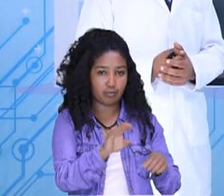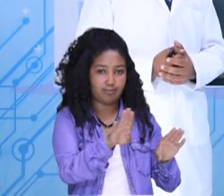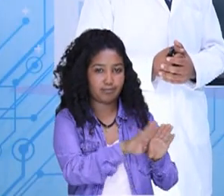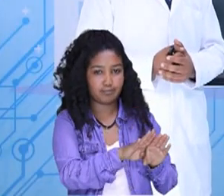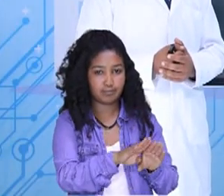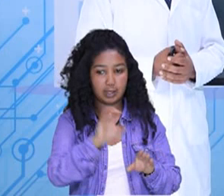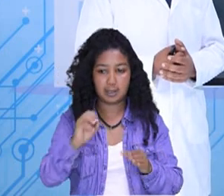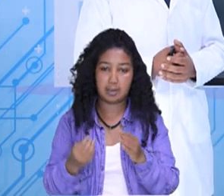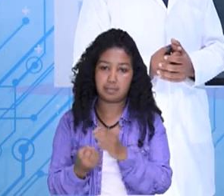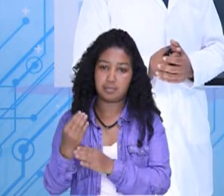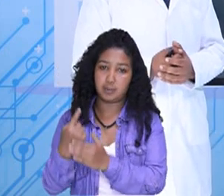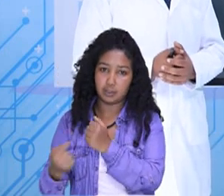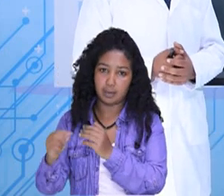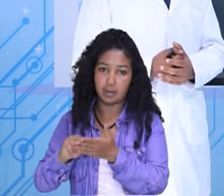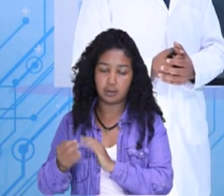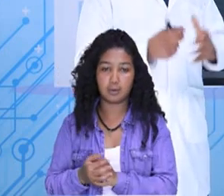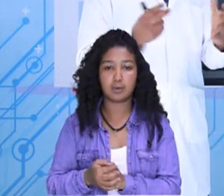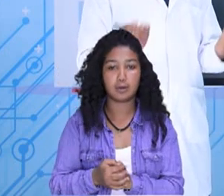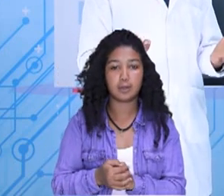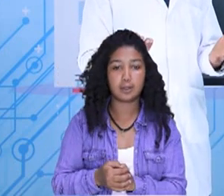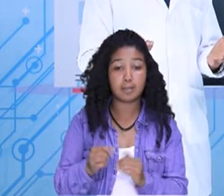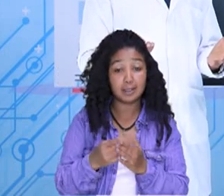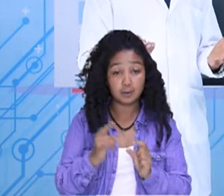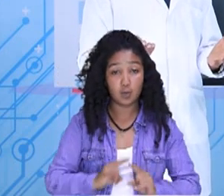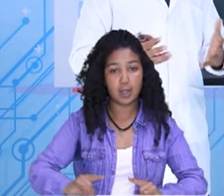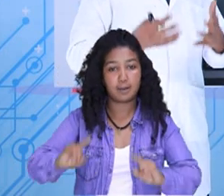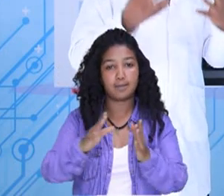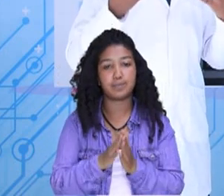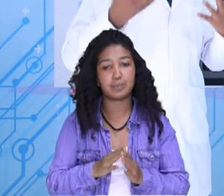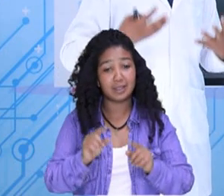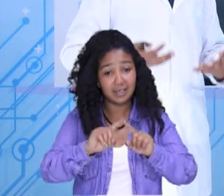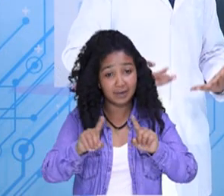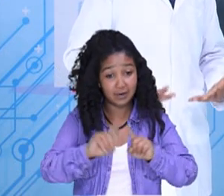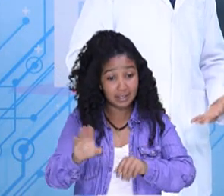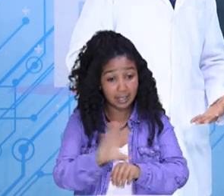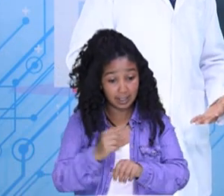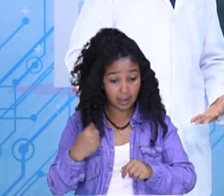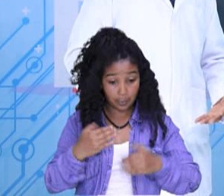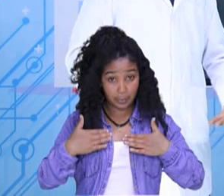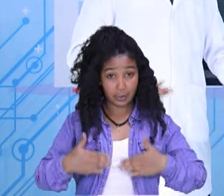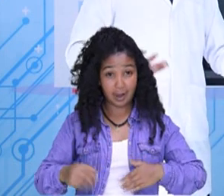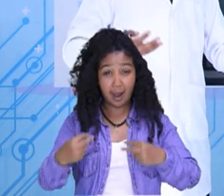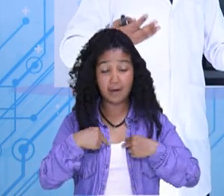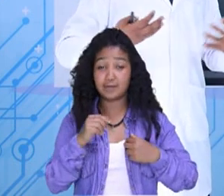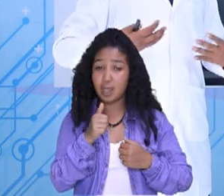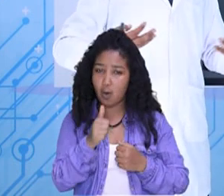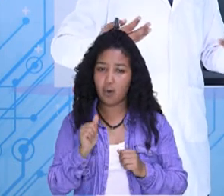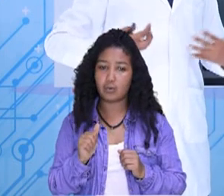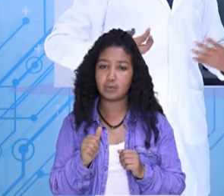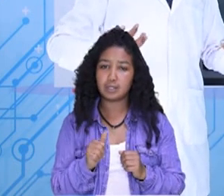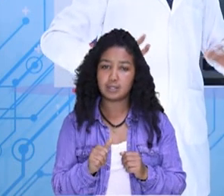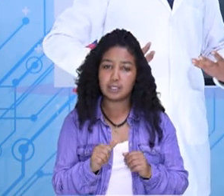secretion of hormones. By this way, different cells in our body have their